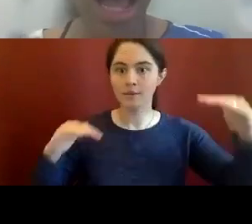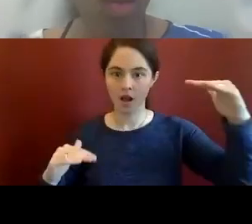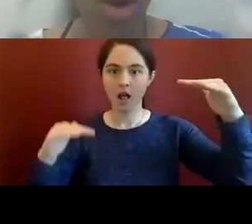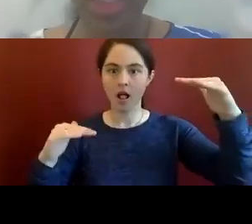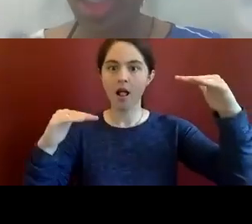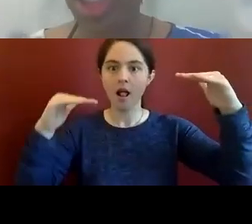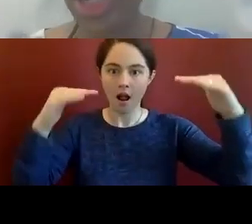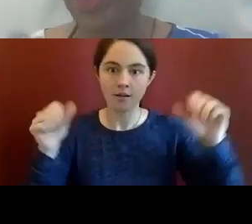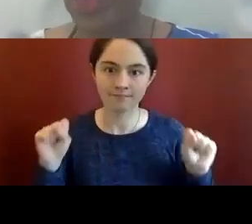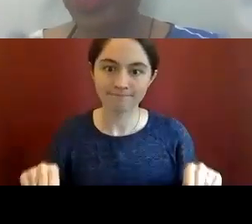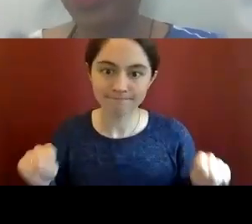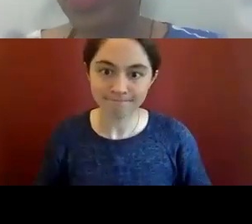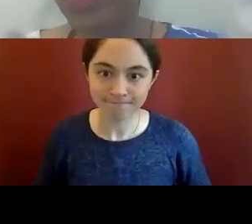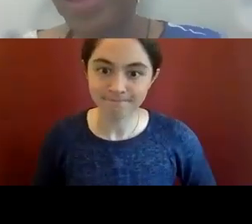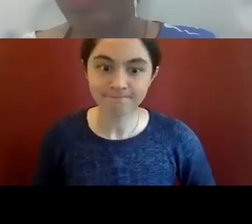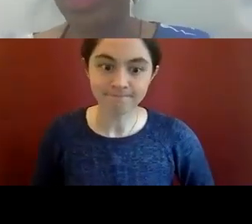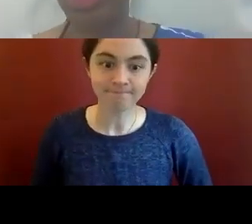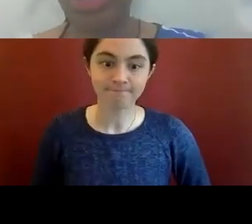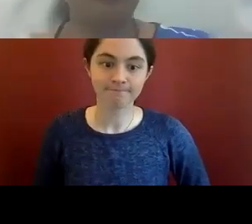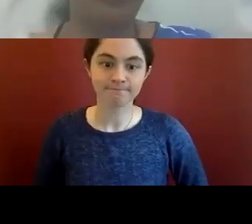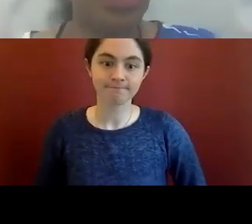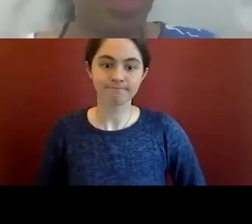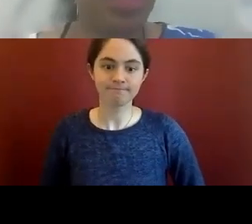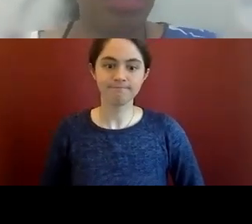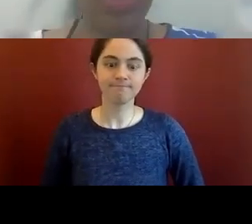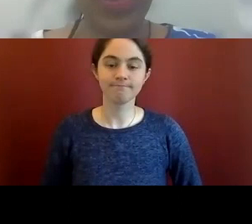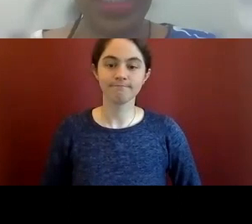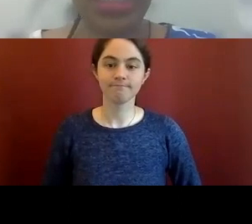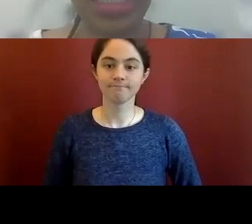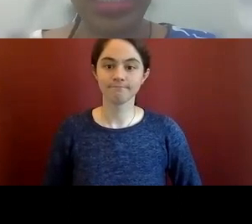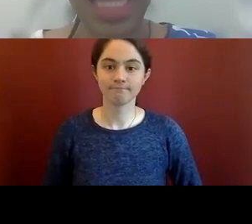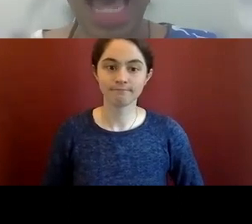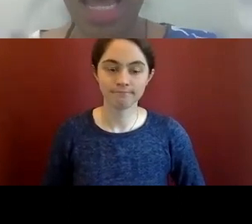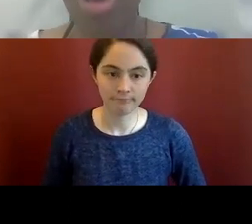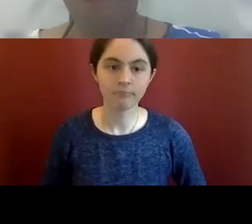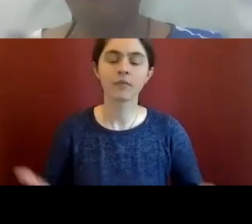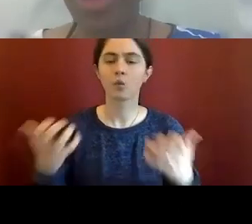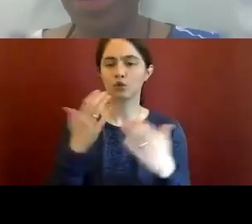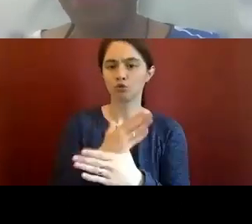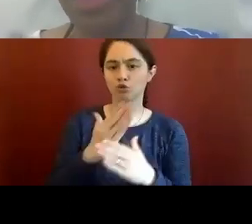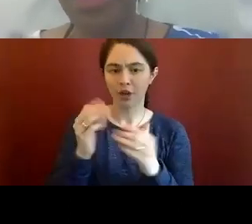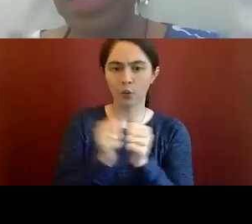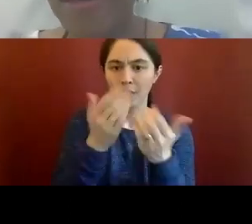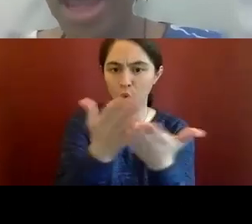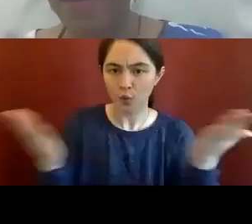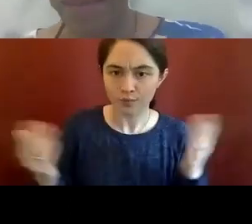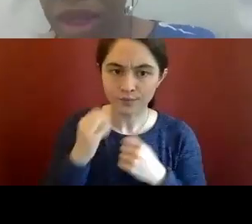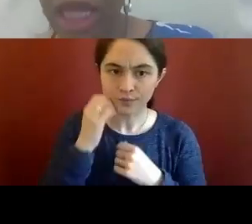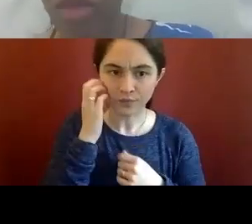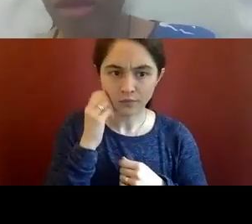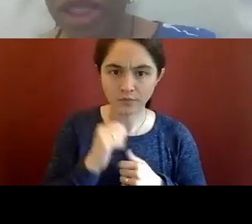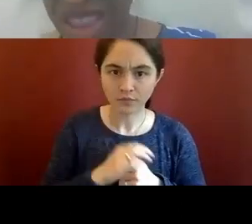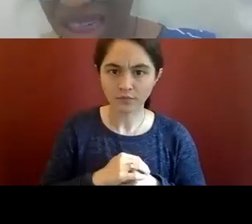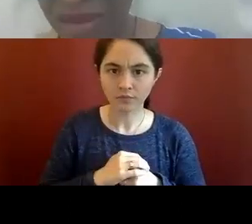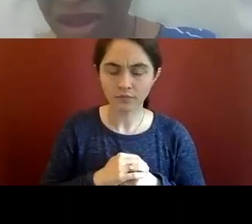What I wanted to share new with you that wasn't shared with the other communities is that from the input